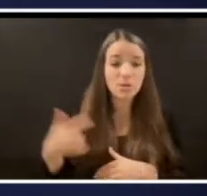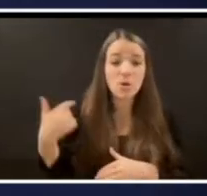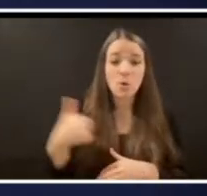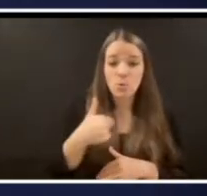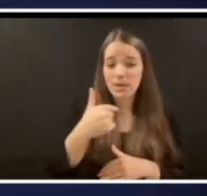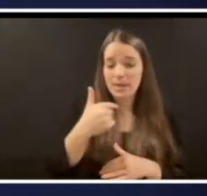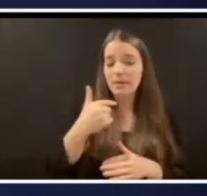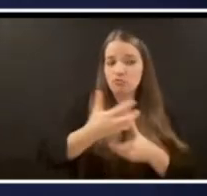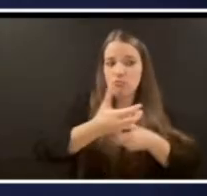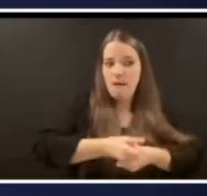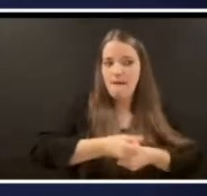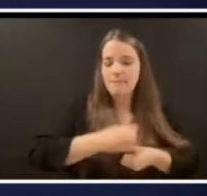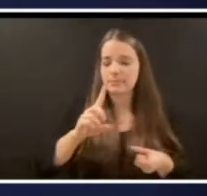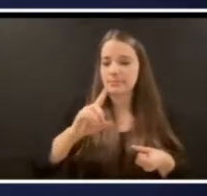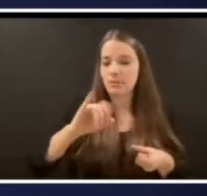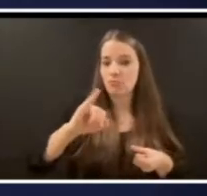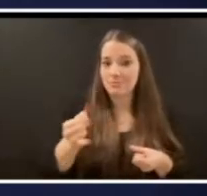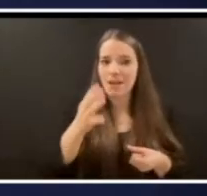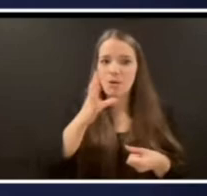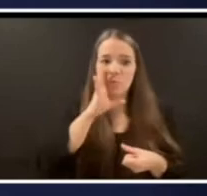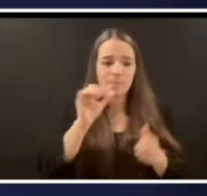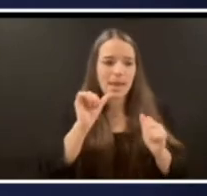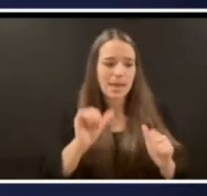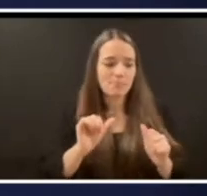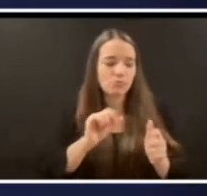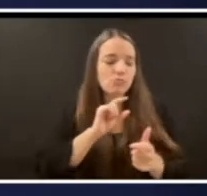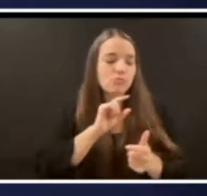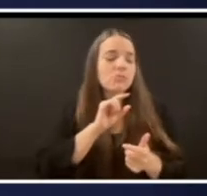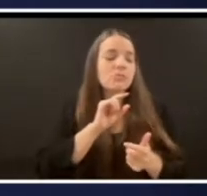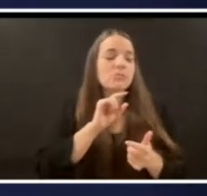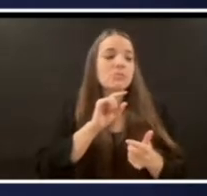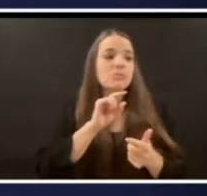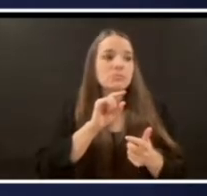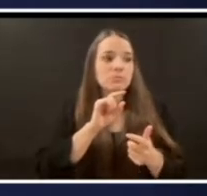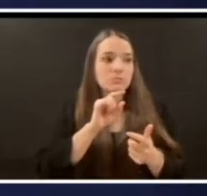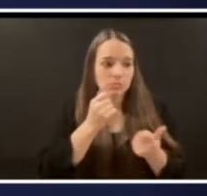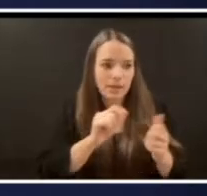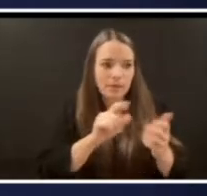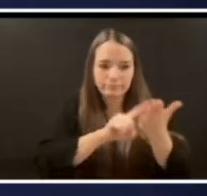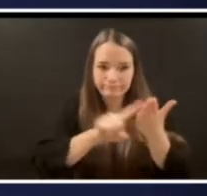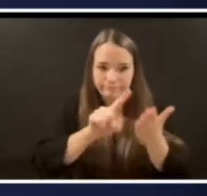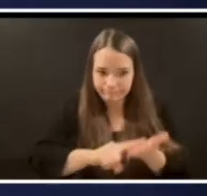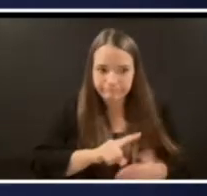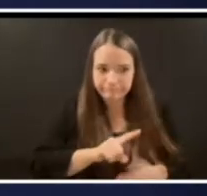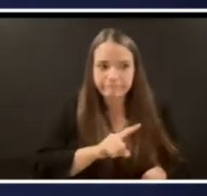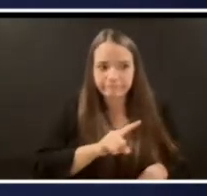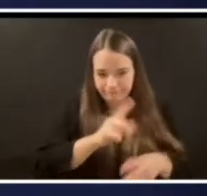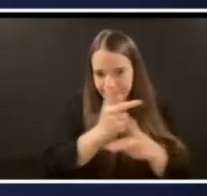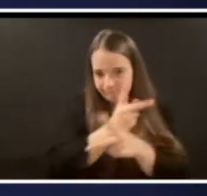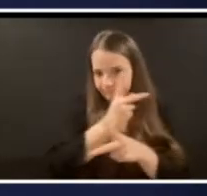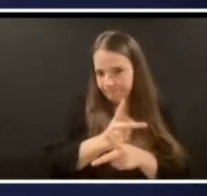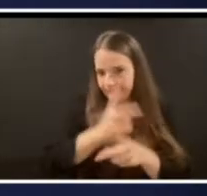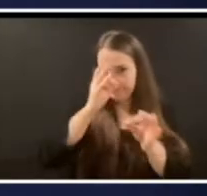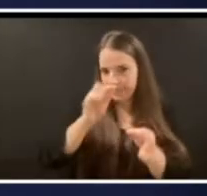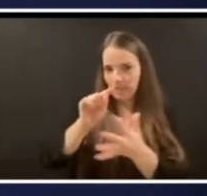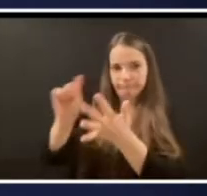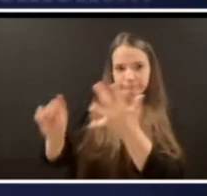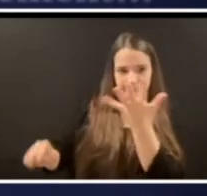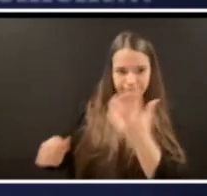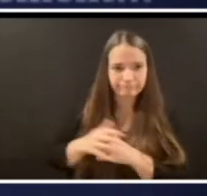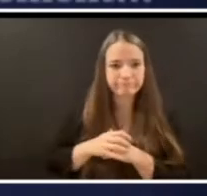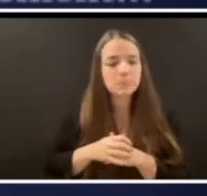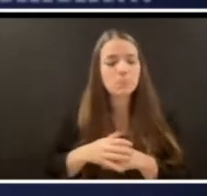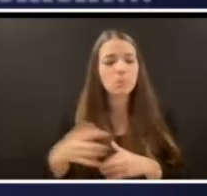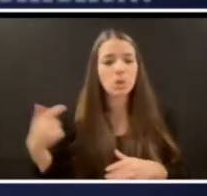to form a far more complete picture through its own investigation. Third, we make a referral based on